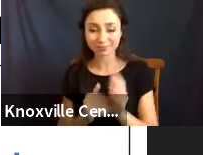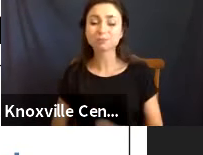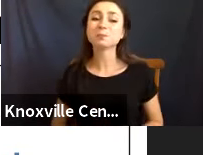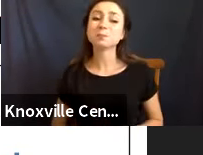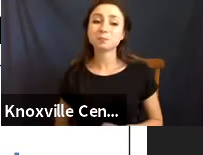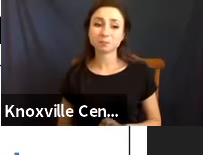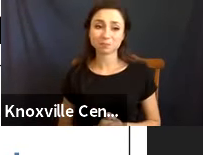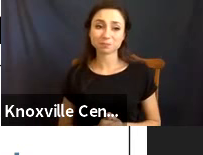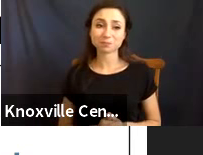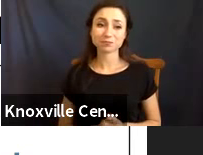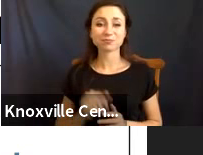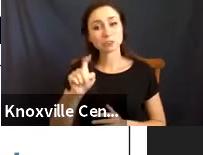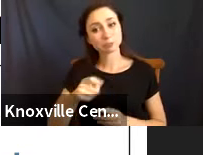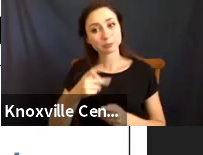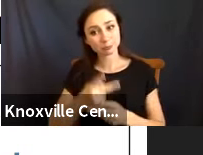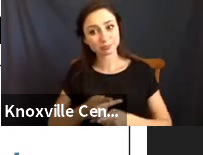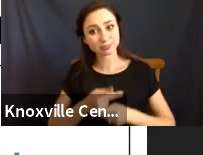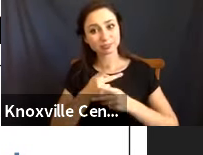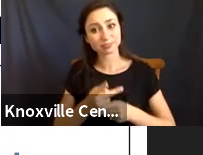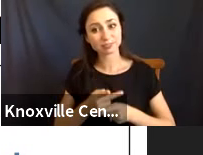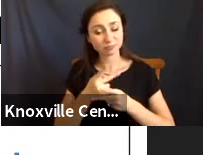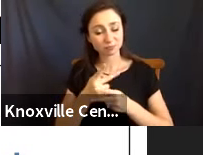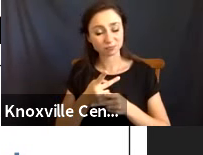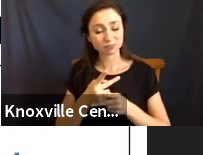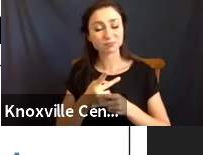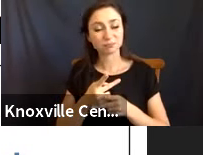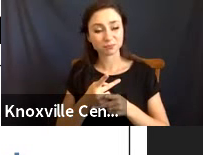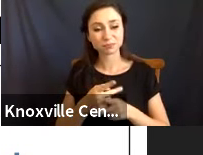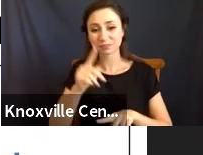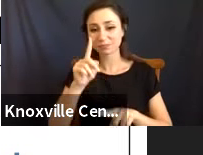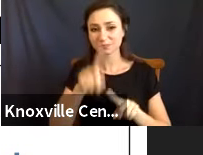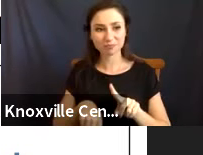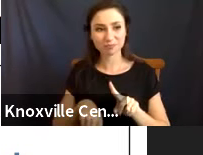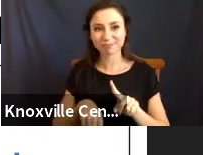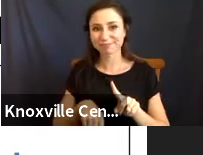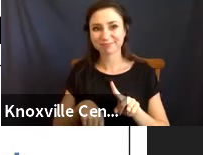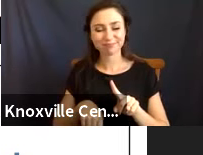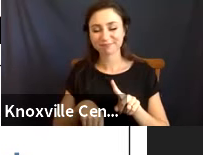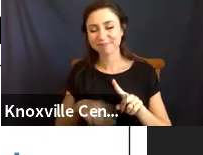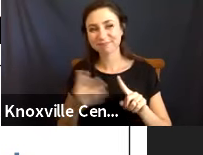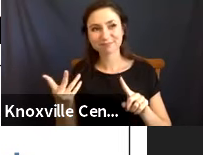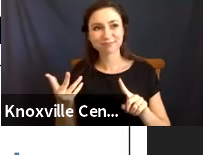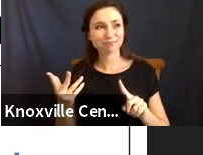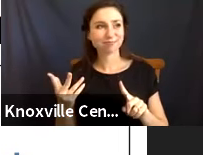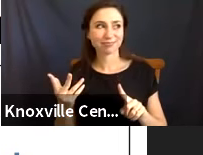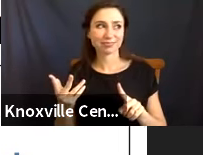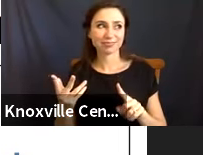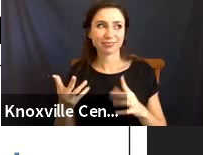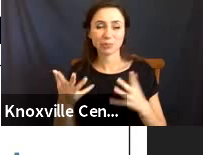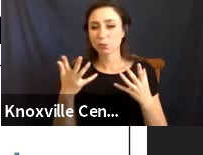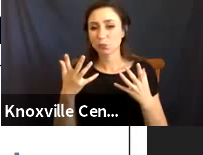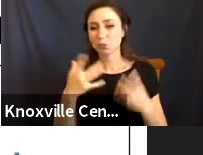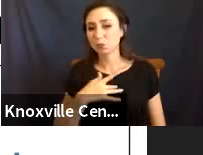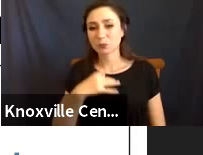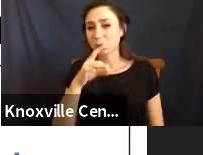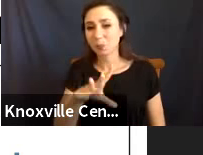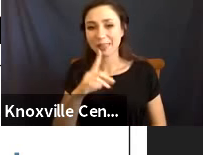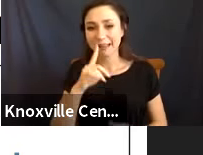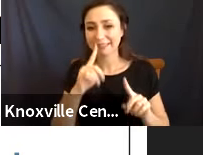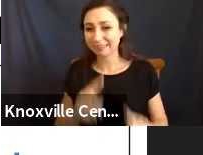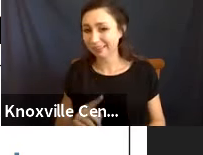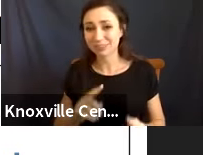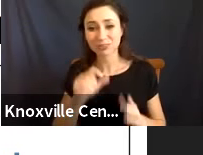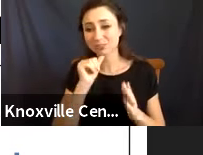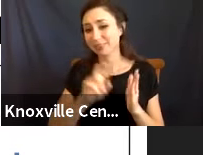if we can't, just because we don't like the answer doesn't mean we shouldn't ask